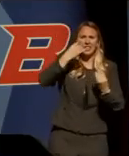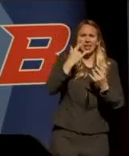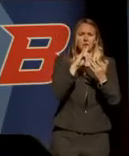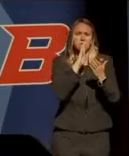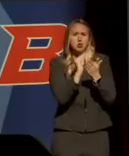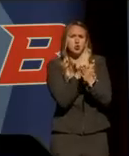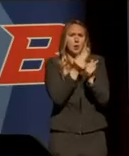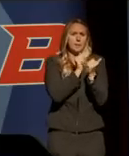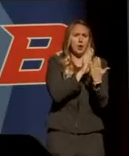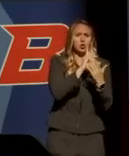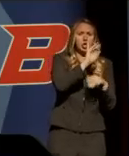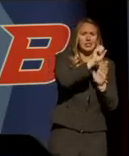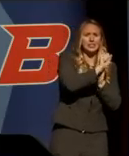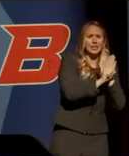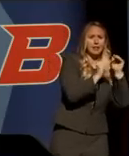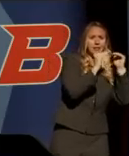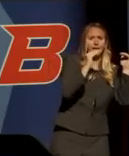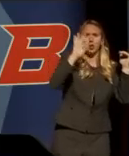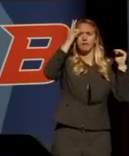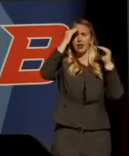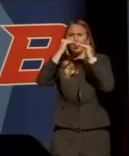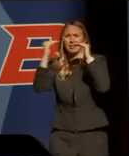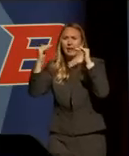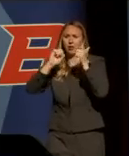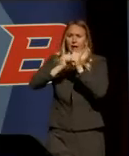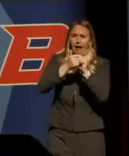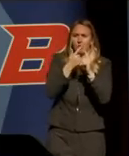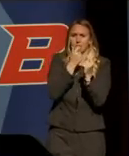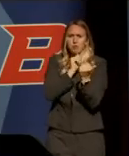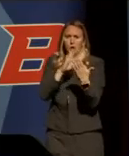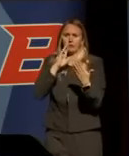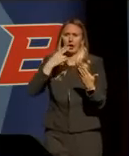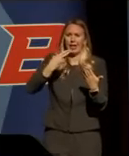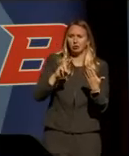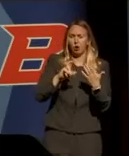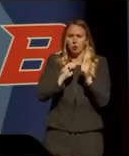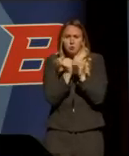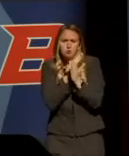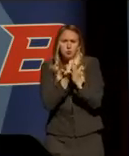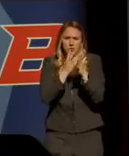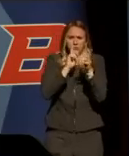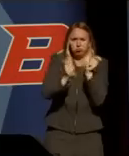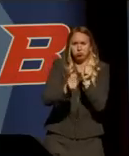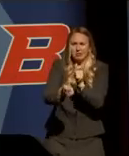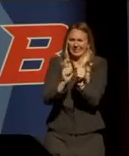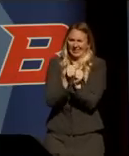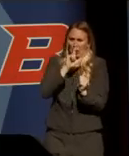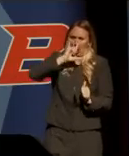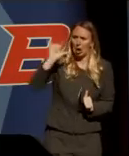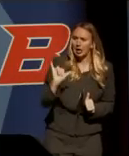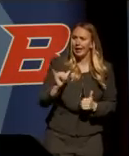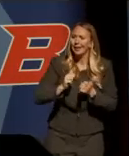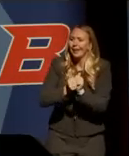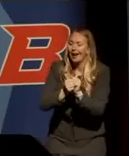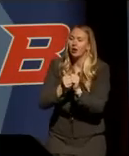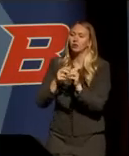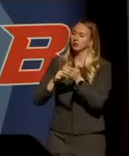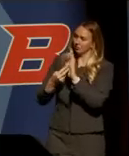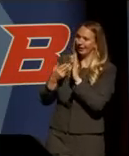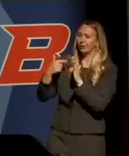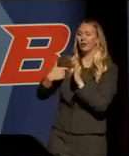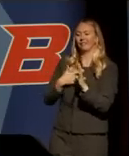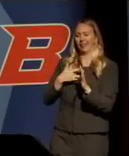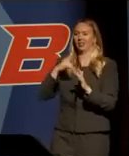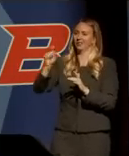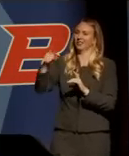about how to do HR, it was so critical to have this position. And when we saw people experiencing the strain